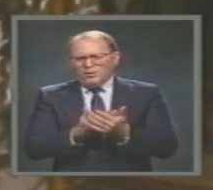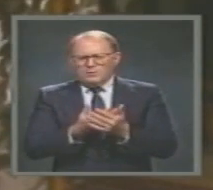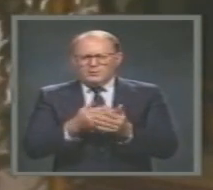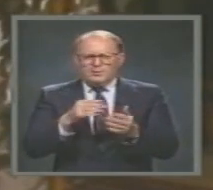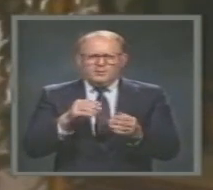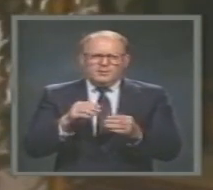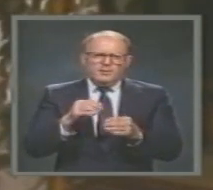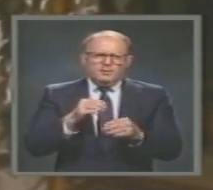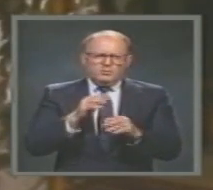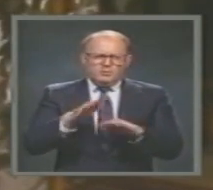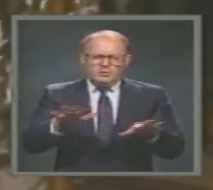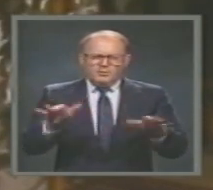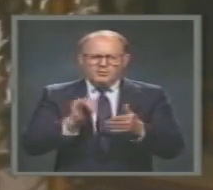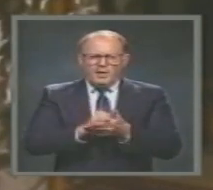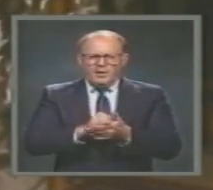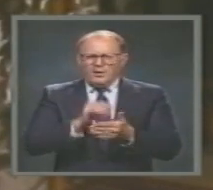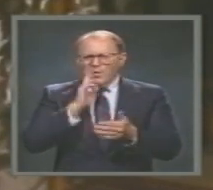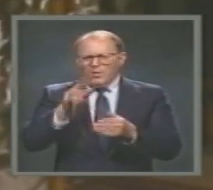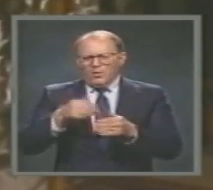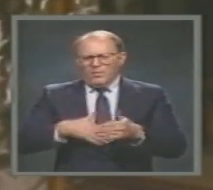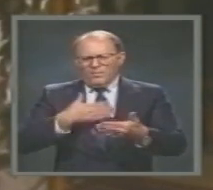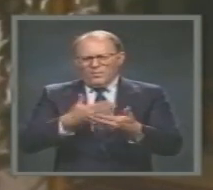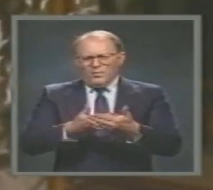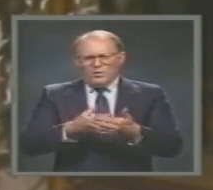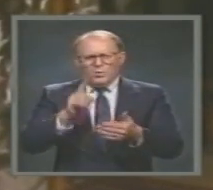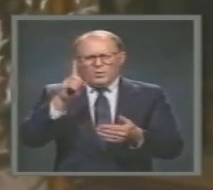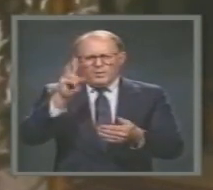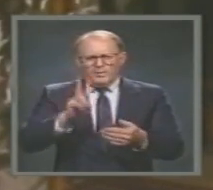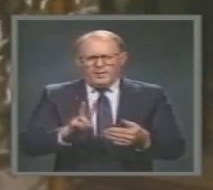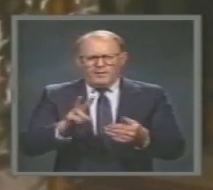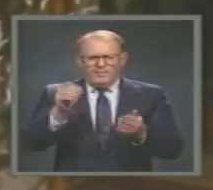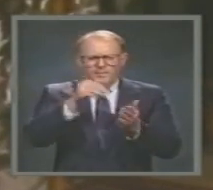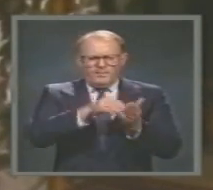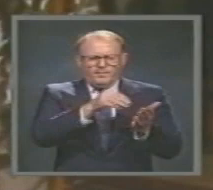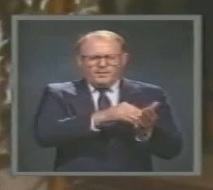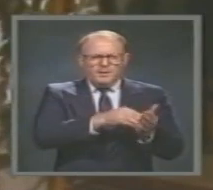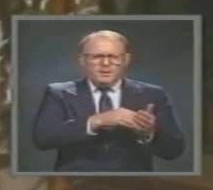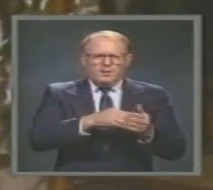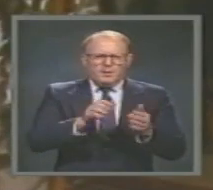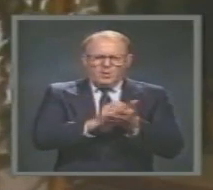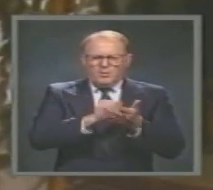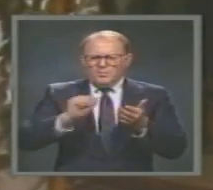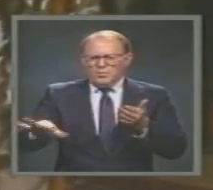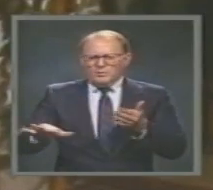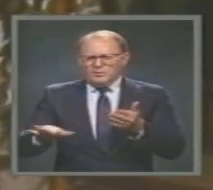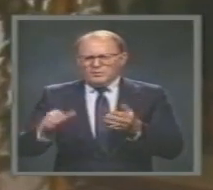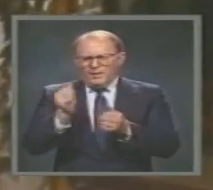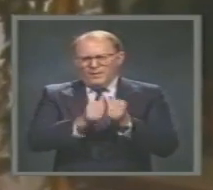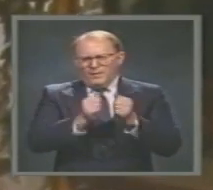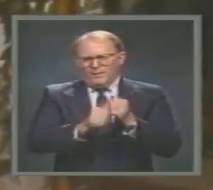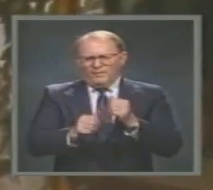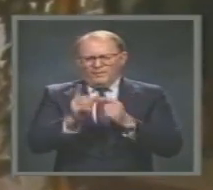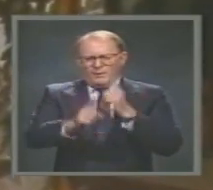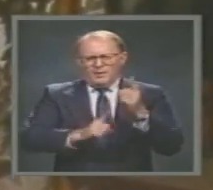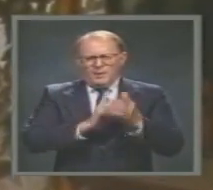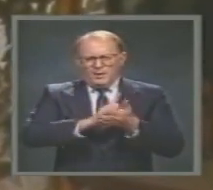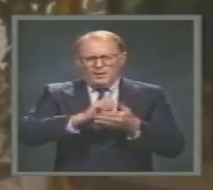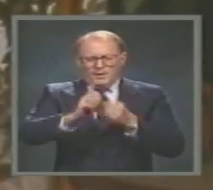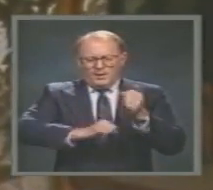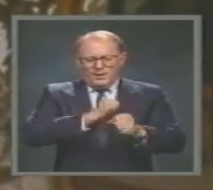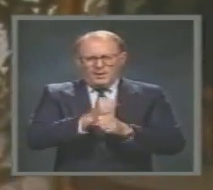aborted. There are 1.5 million abortions every year, but there are 2 million couples wanting to adopt